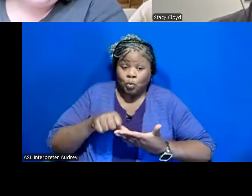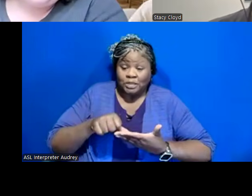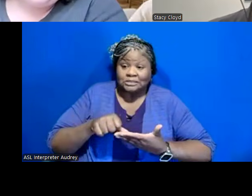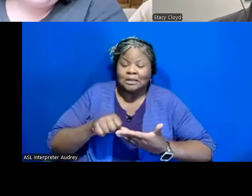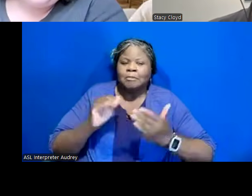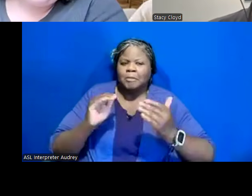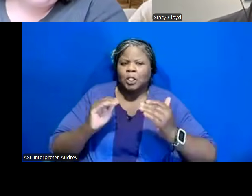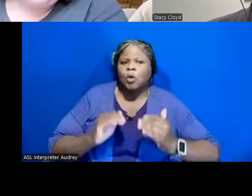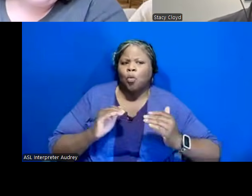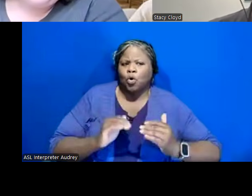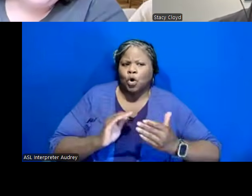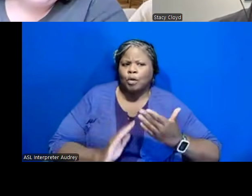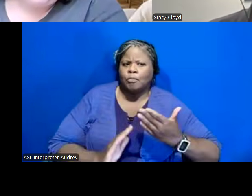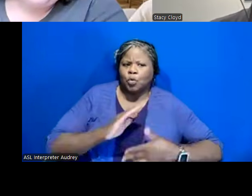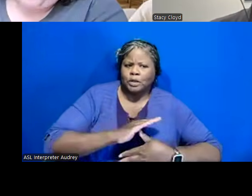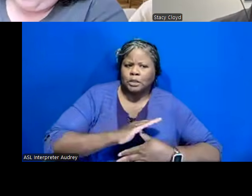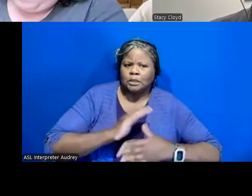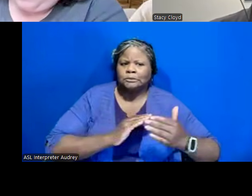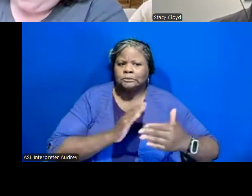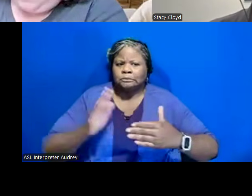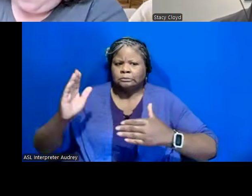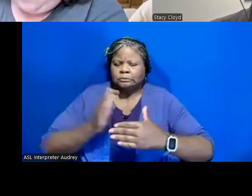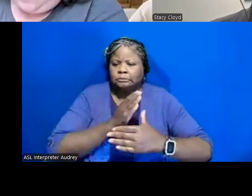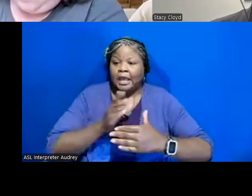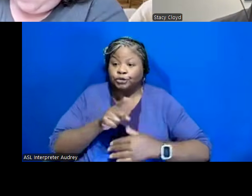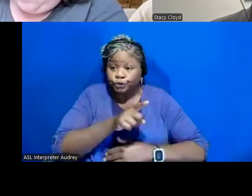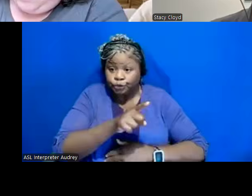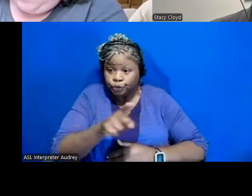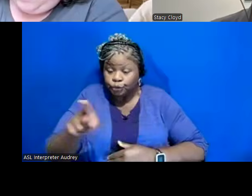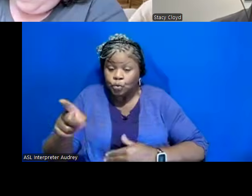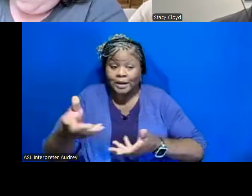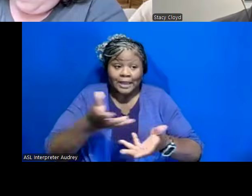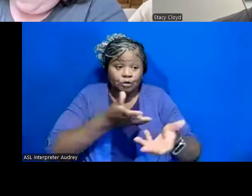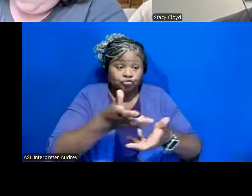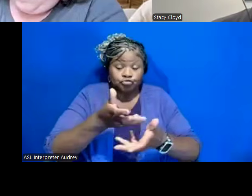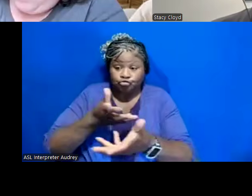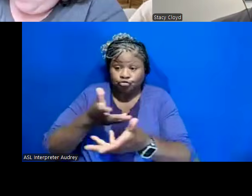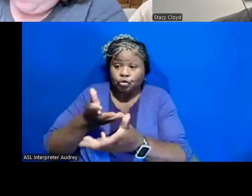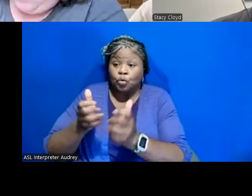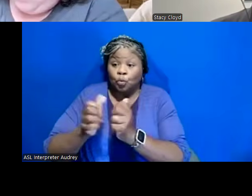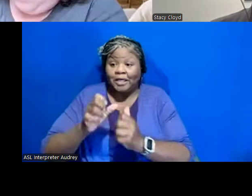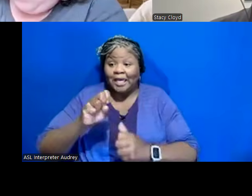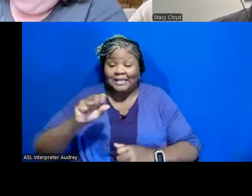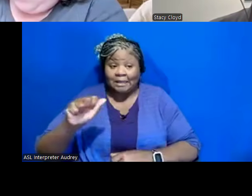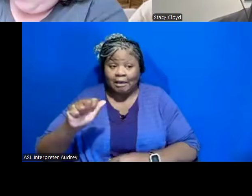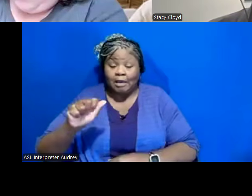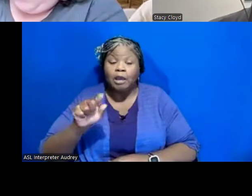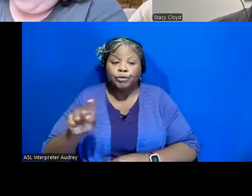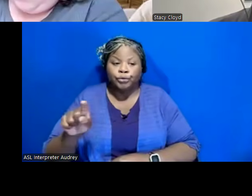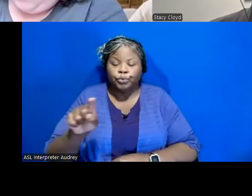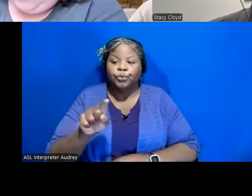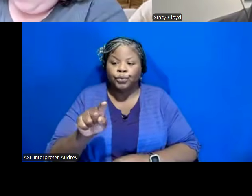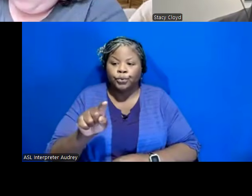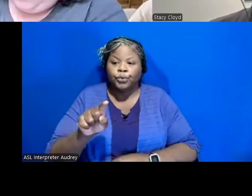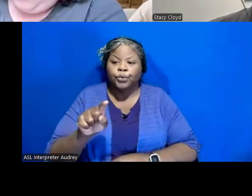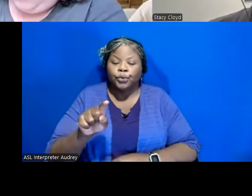lower priority. So, making sure that as you are engaging with SSA, you are